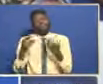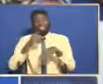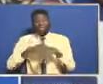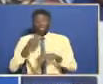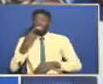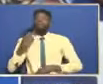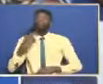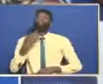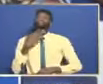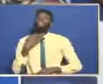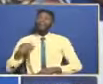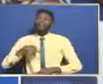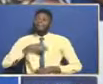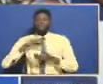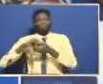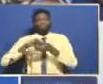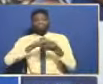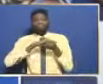us?